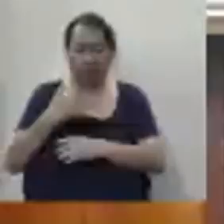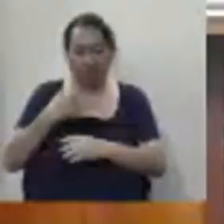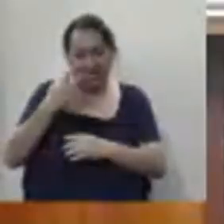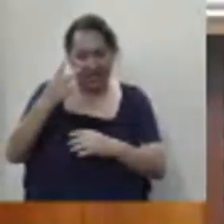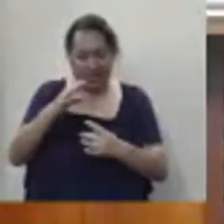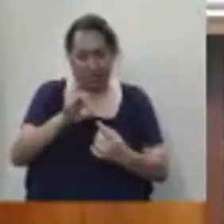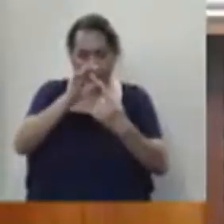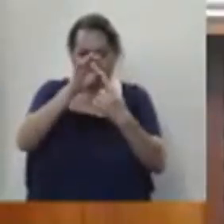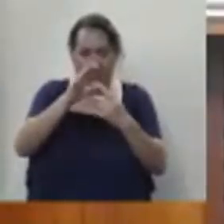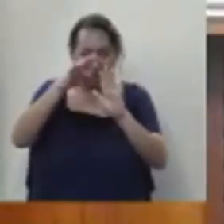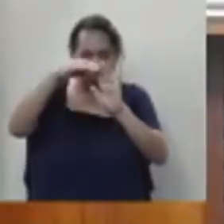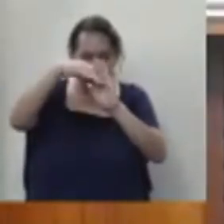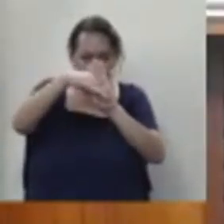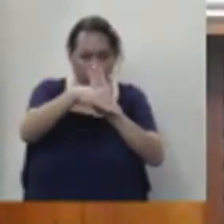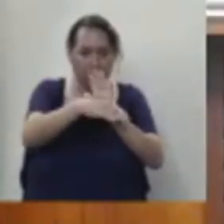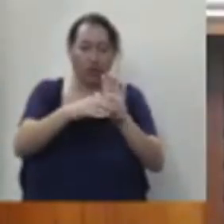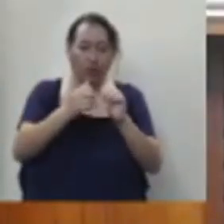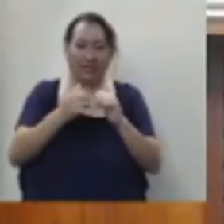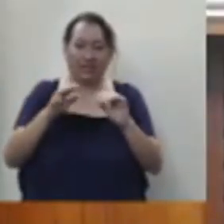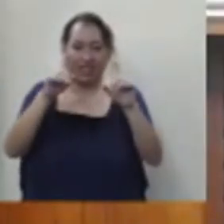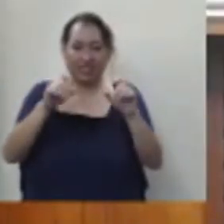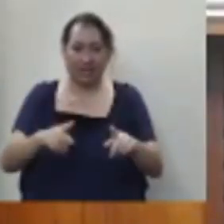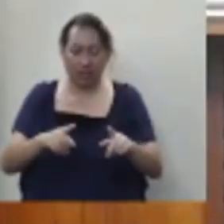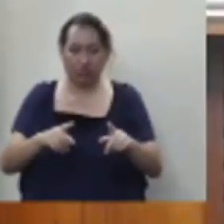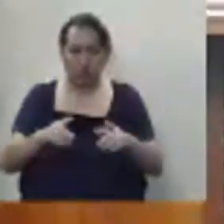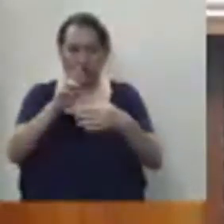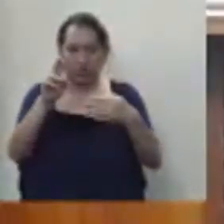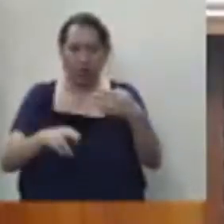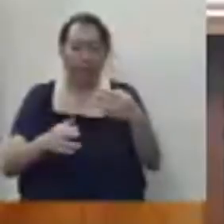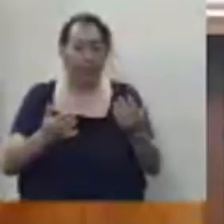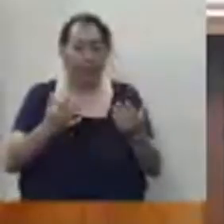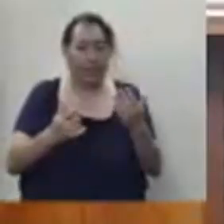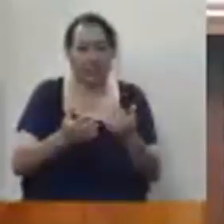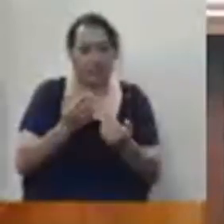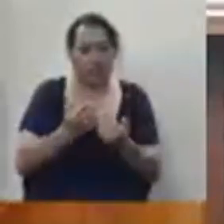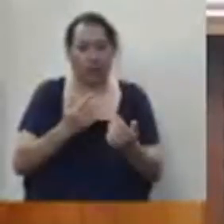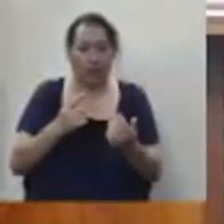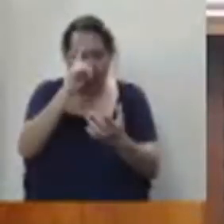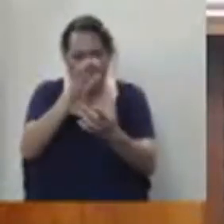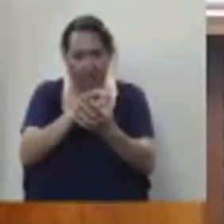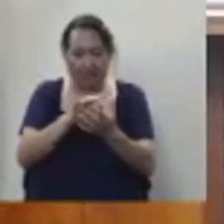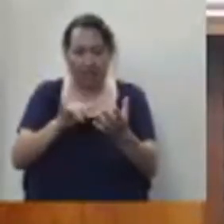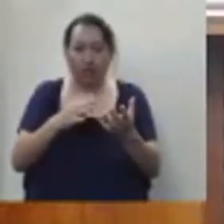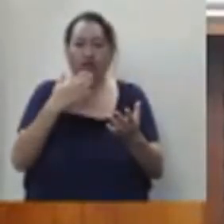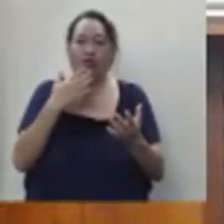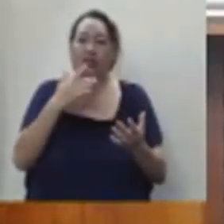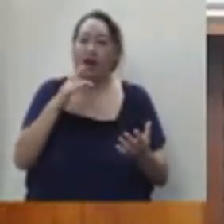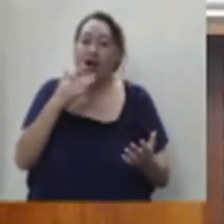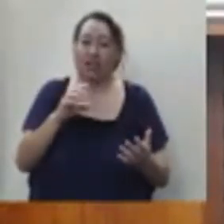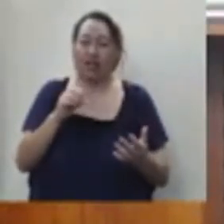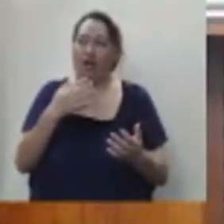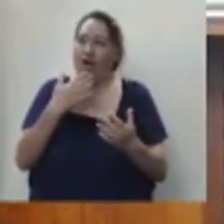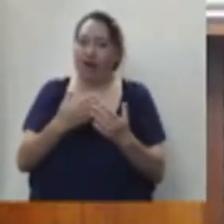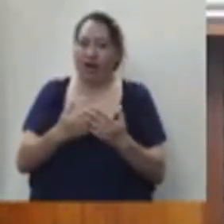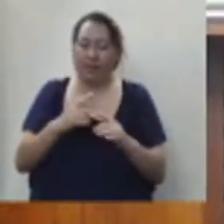in positive test results. Though it might be easy to believe that this is fate or good fortune, nothing about these results